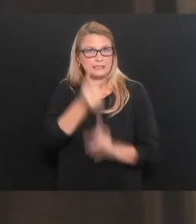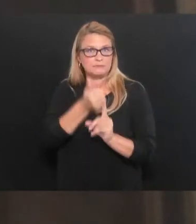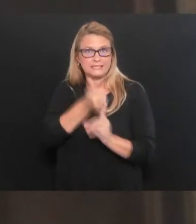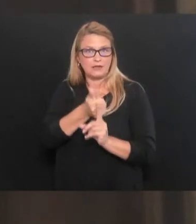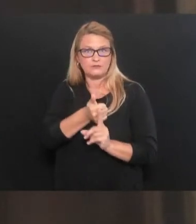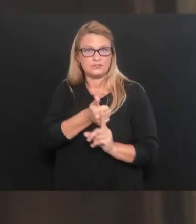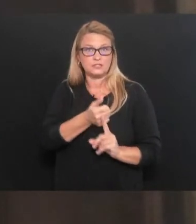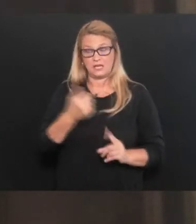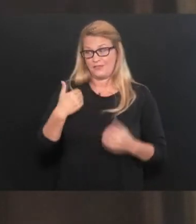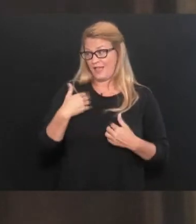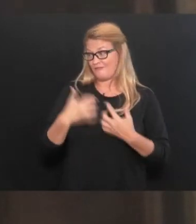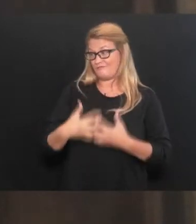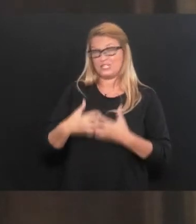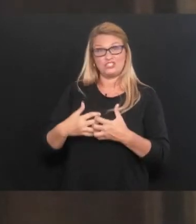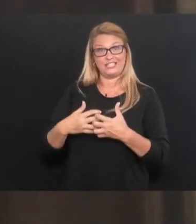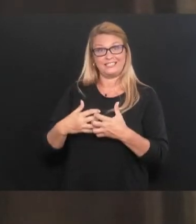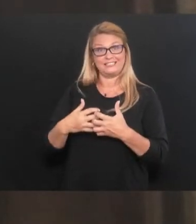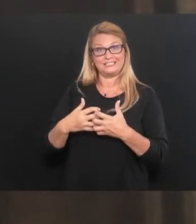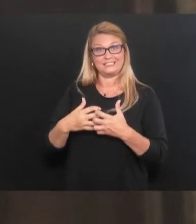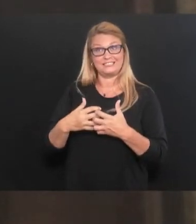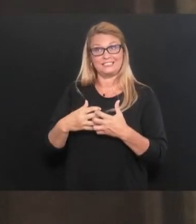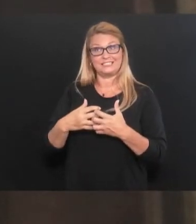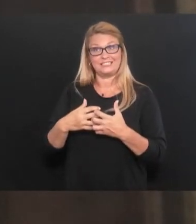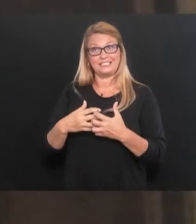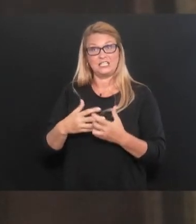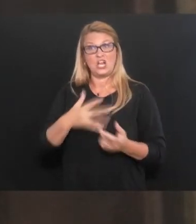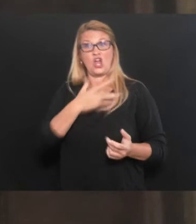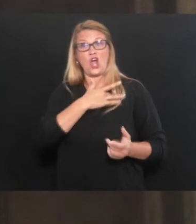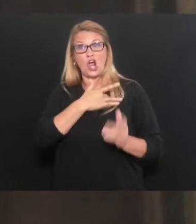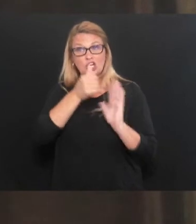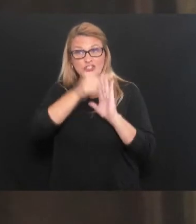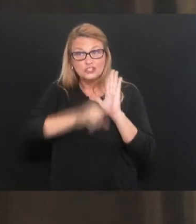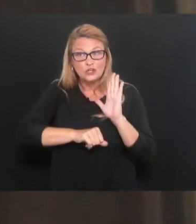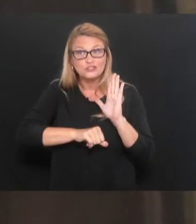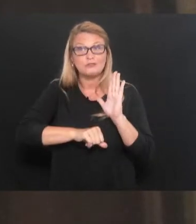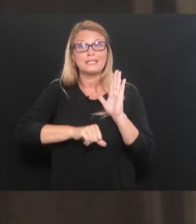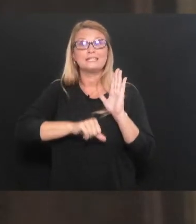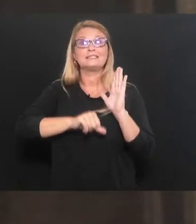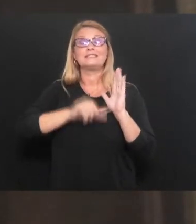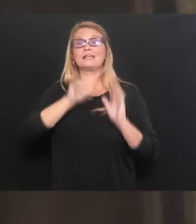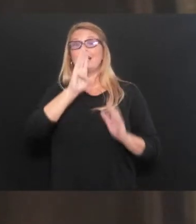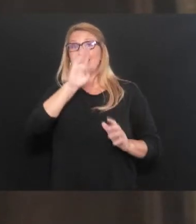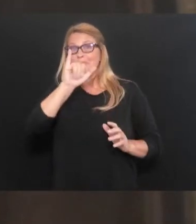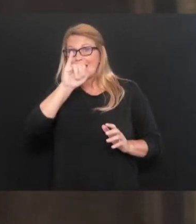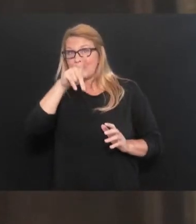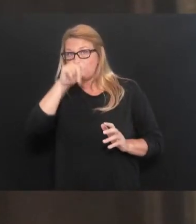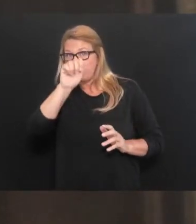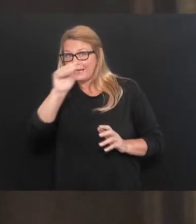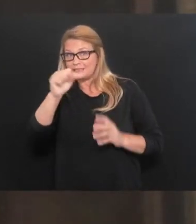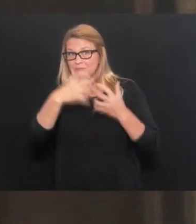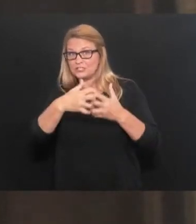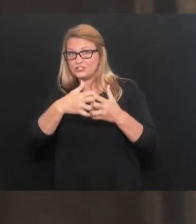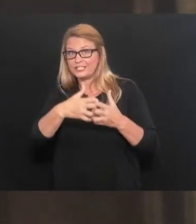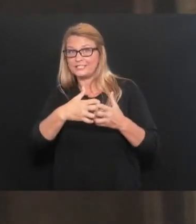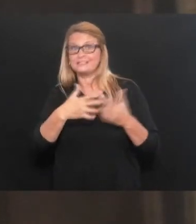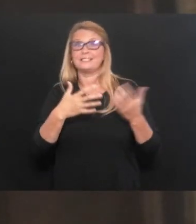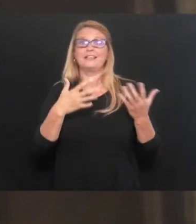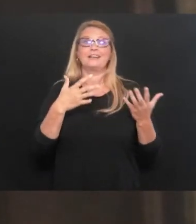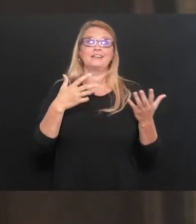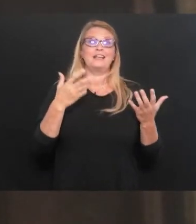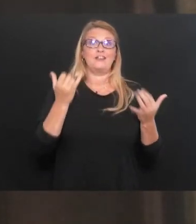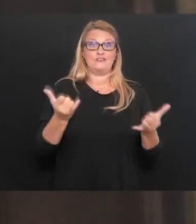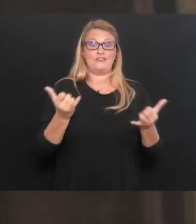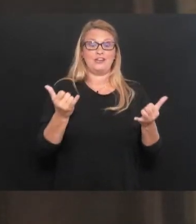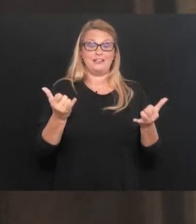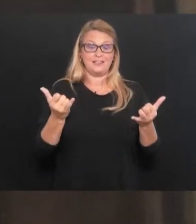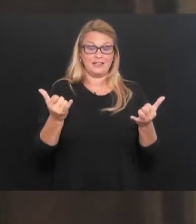used basically in heart surgeries that bypass the cardiac bypass machines. And